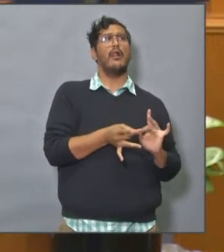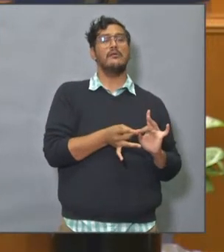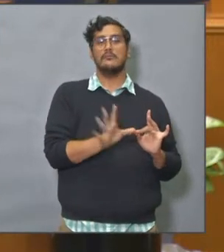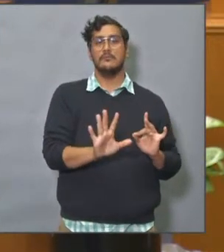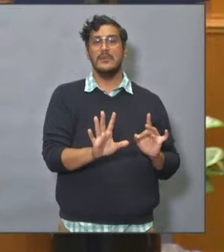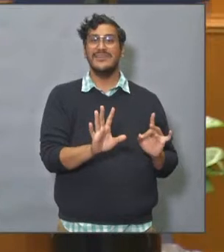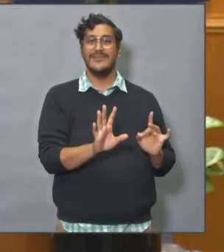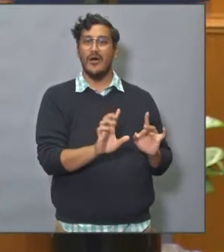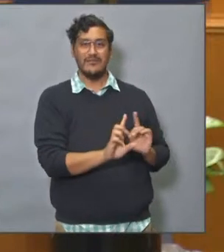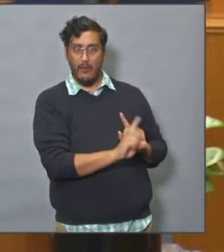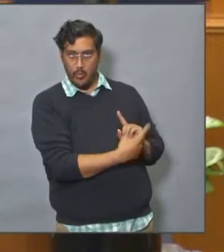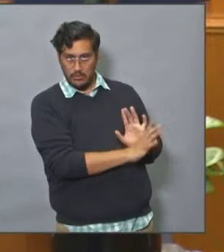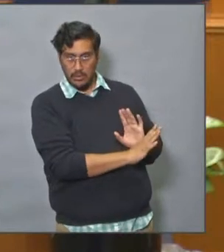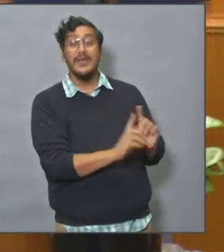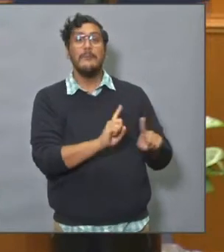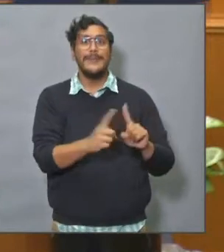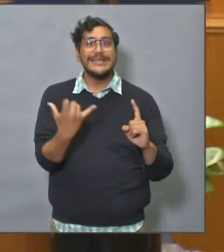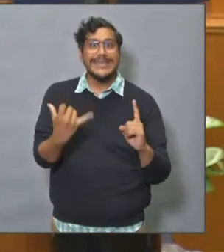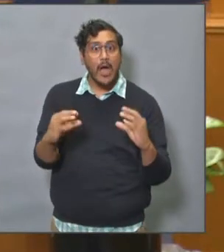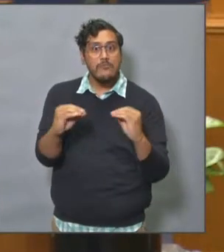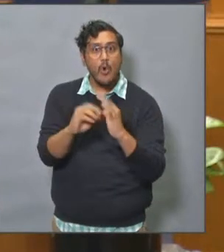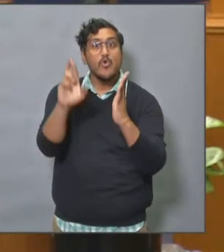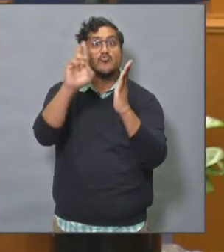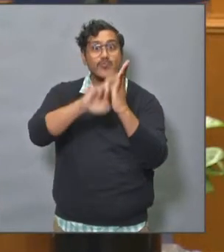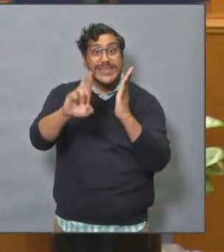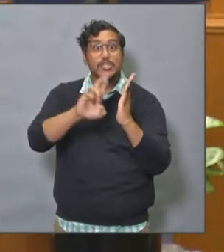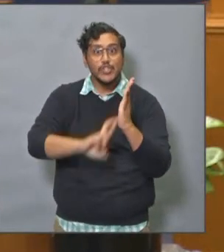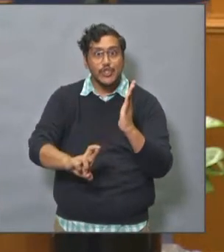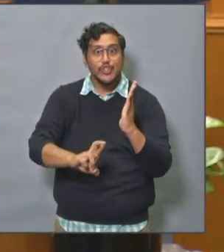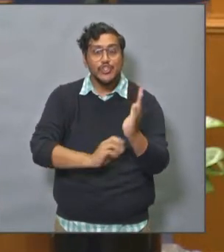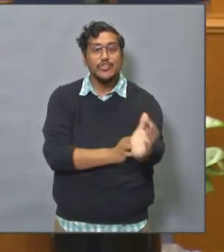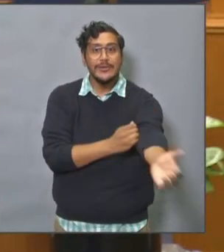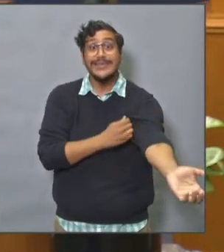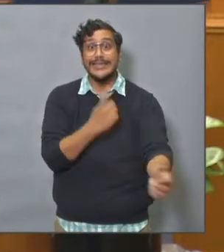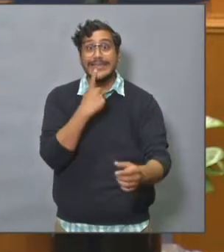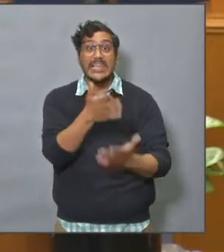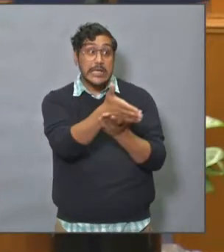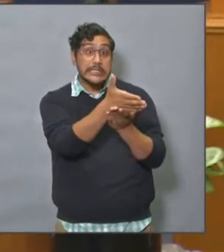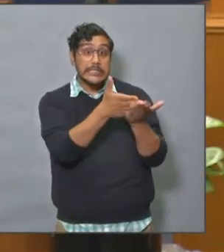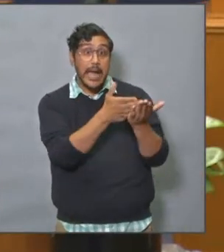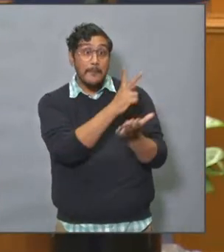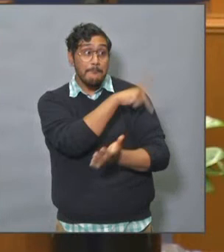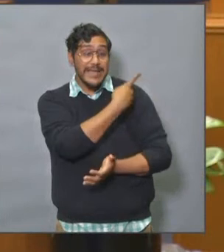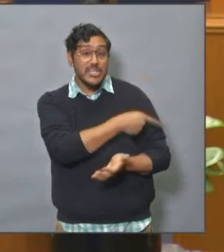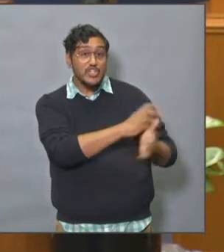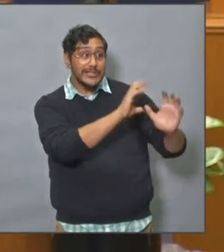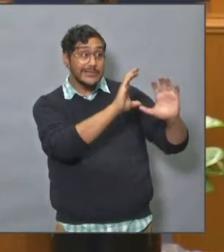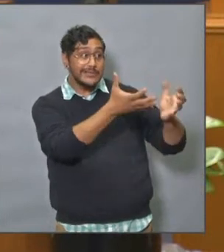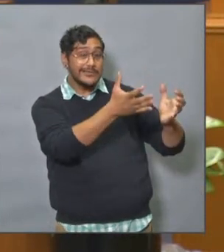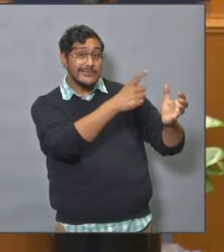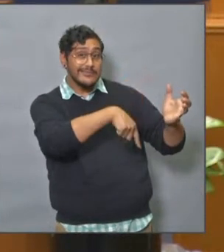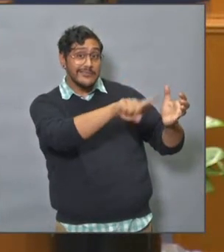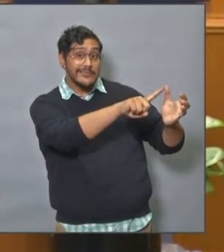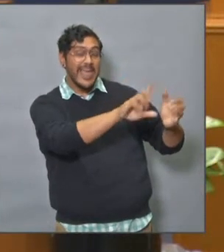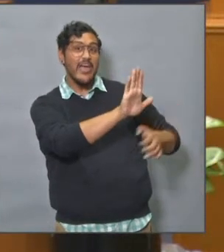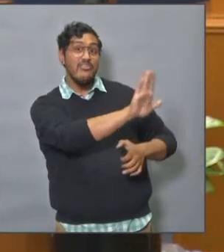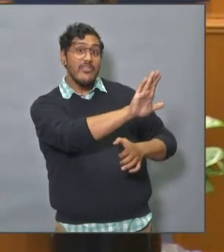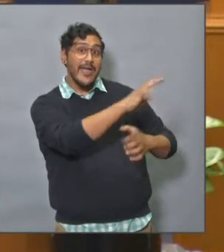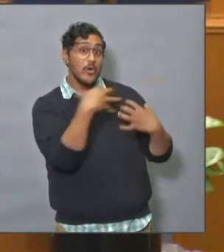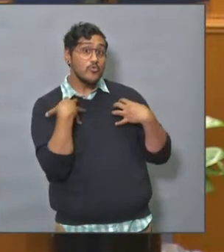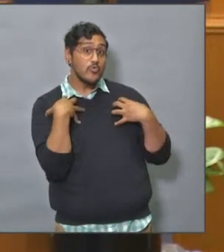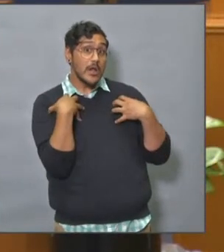studies that point to the fact that for a subset of patients, recovery has been very, very difficult, and there have